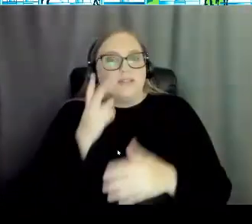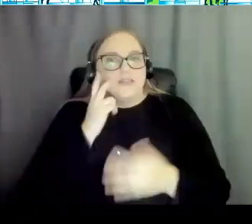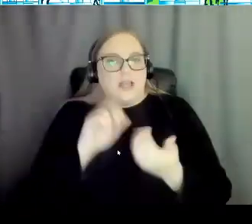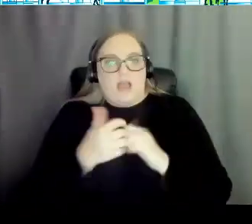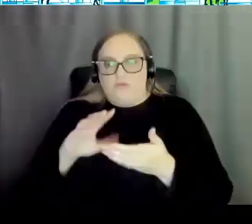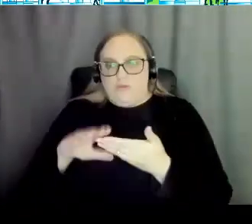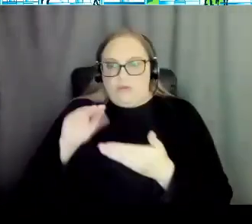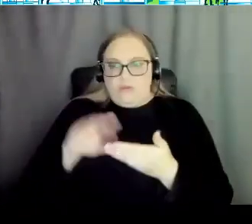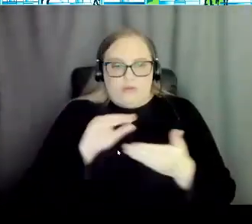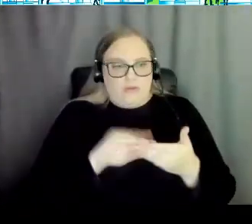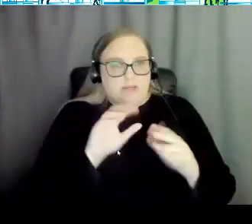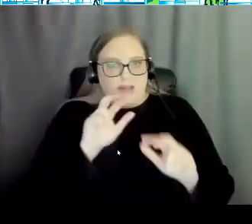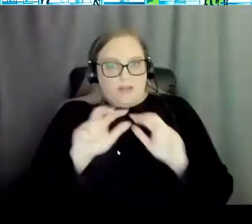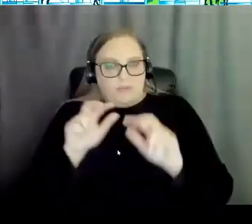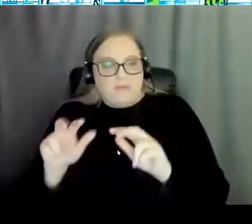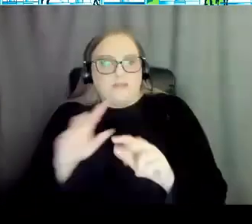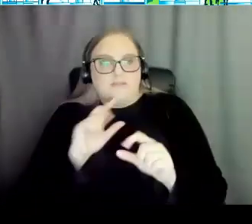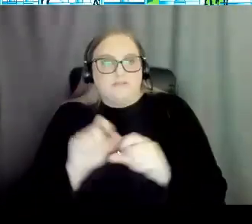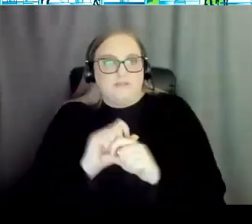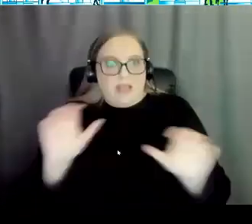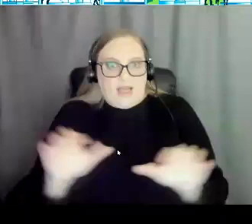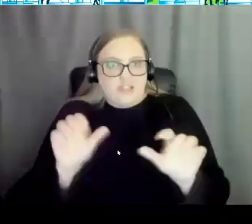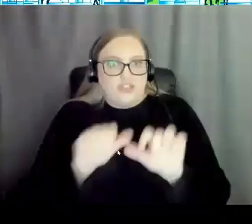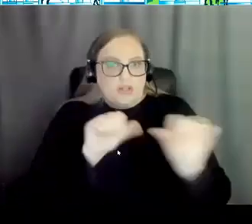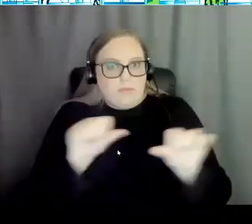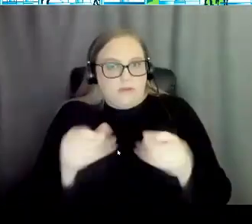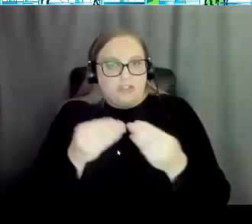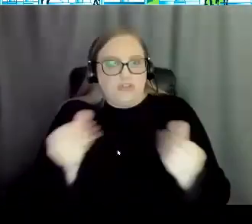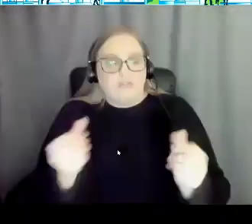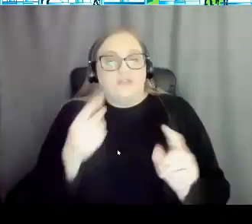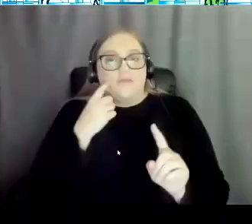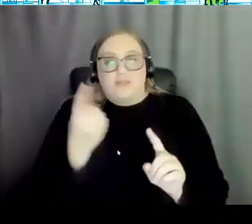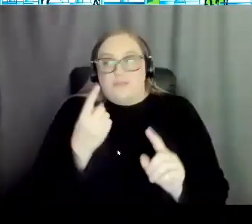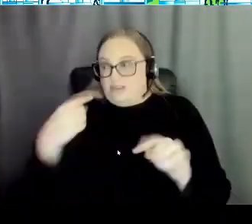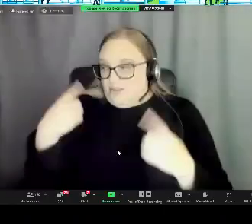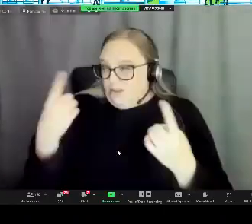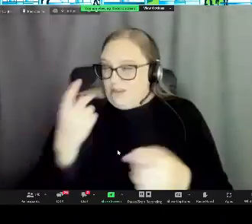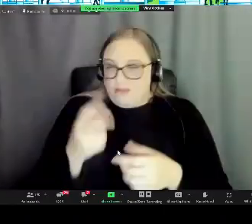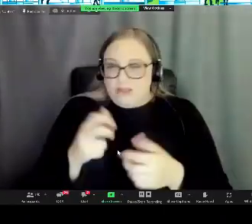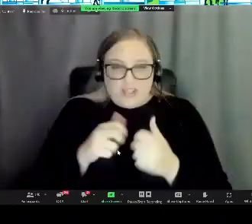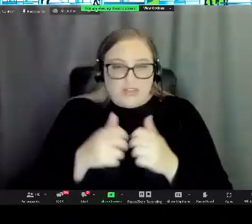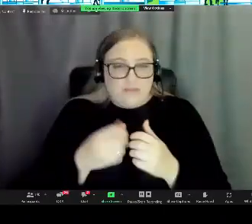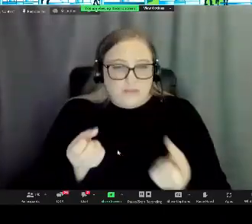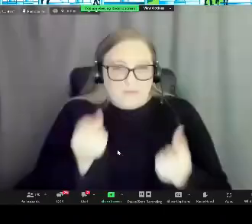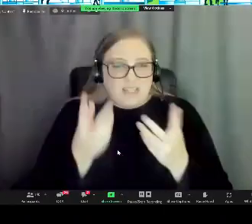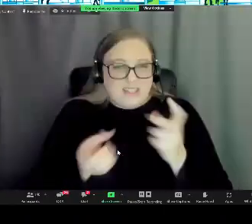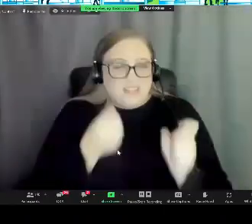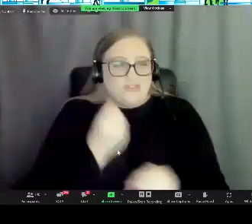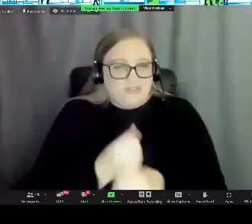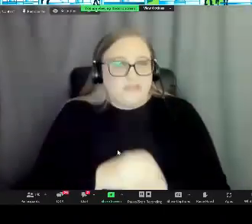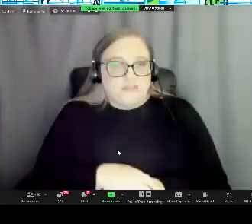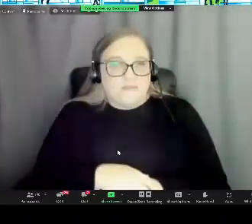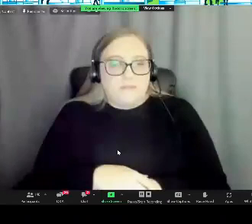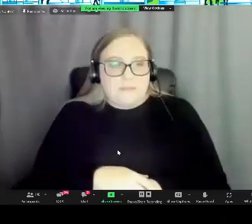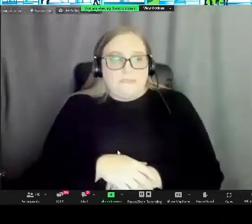an actionable solution to something that's really been an issue in the United States for several decades right now. So